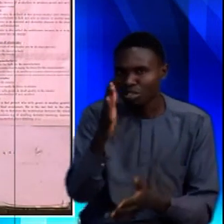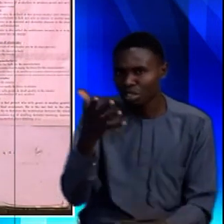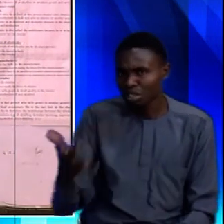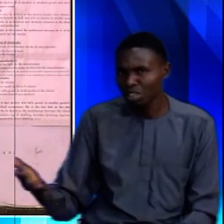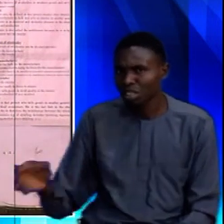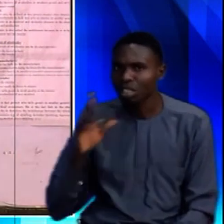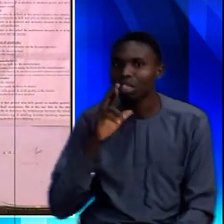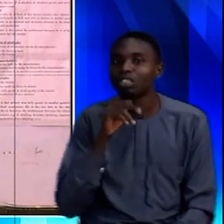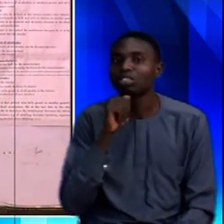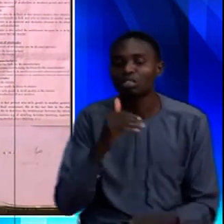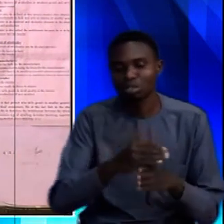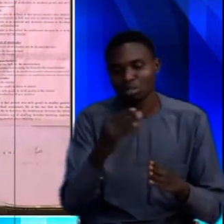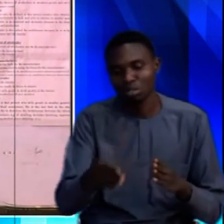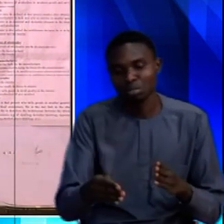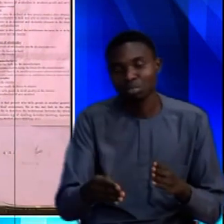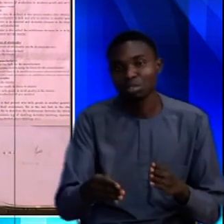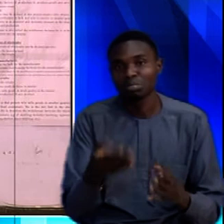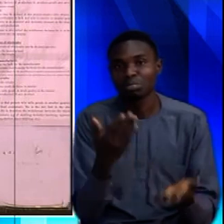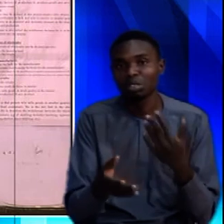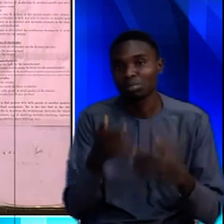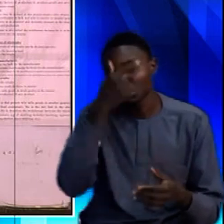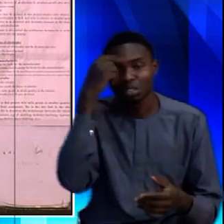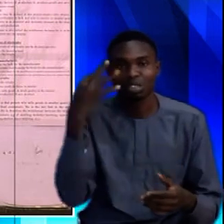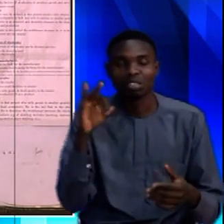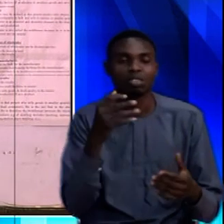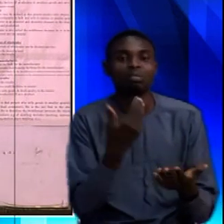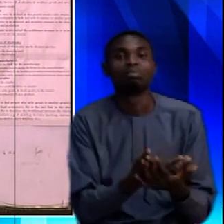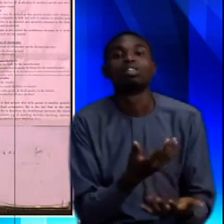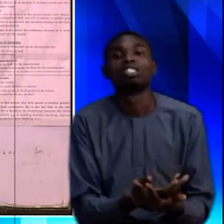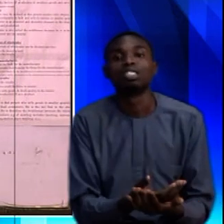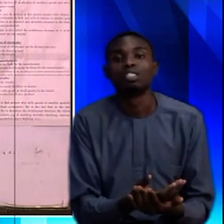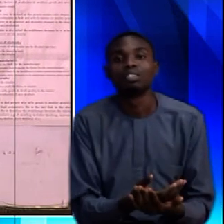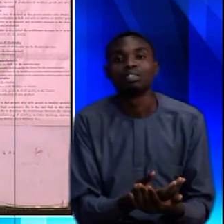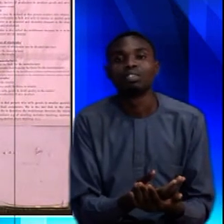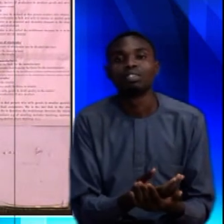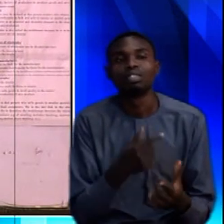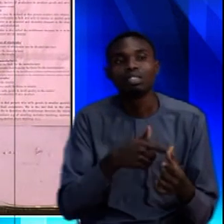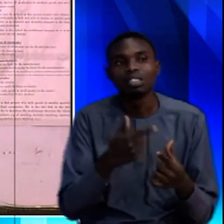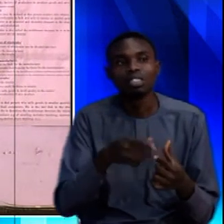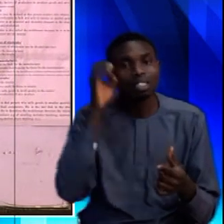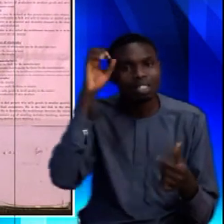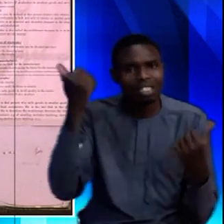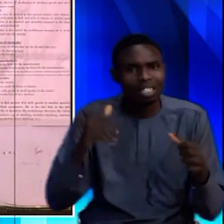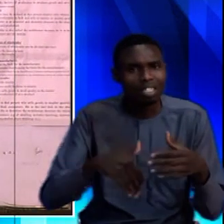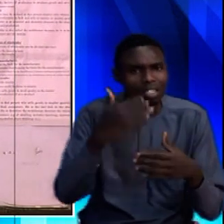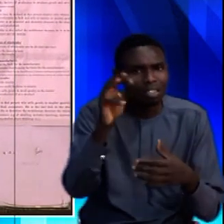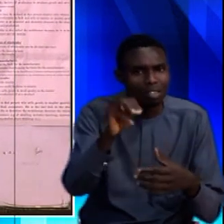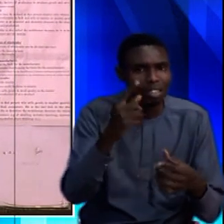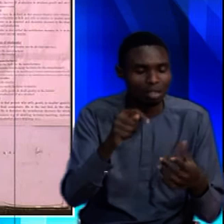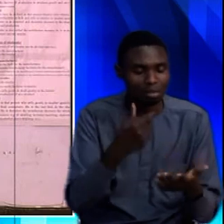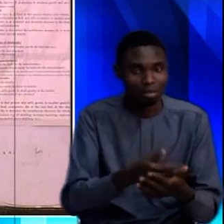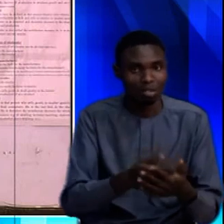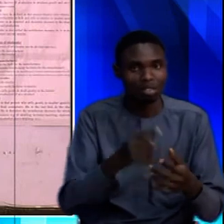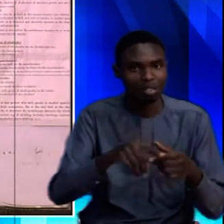is not complete, and maybe we lack funds. They will say, okay, no problem. We need some money from you. He may give them the money pending the completion of the